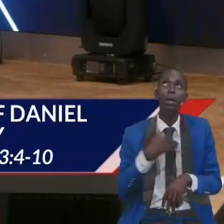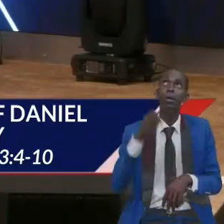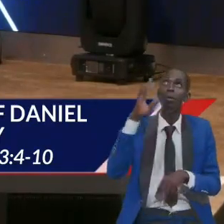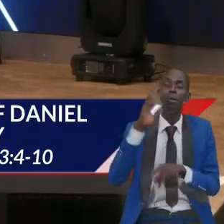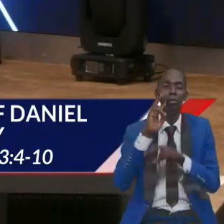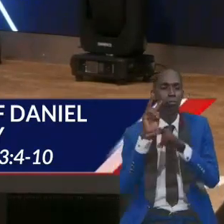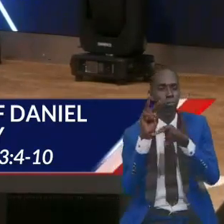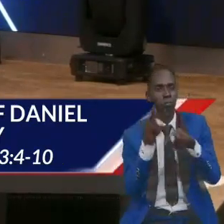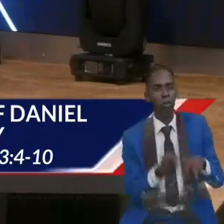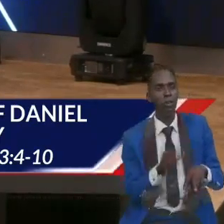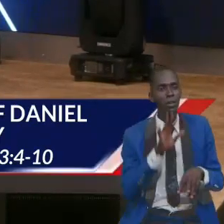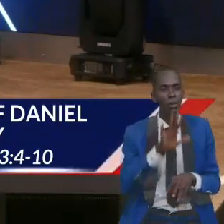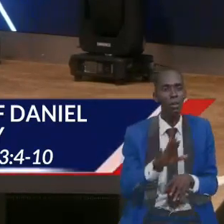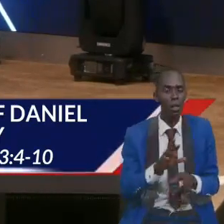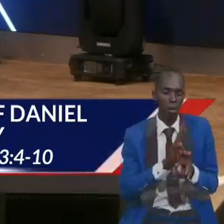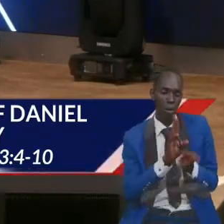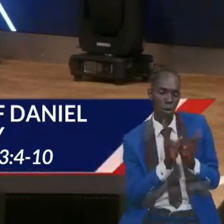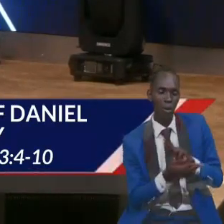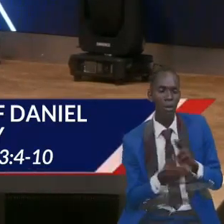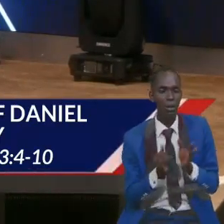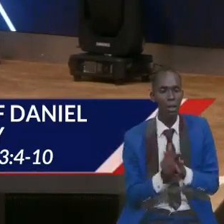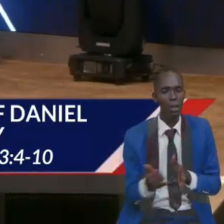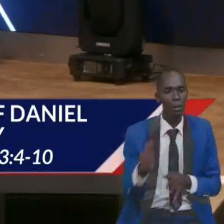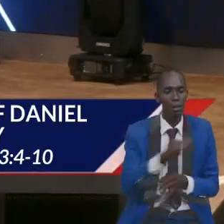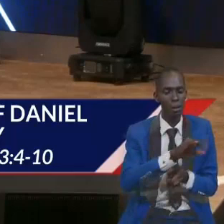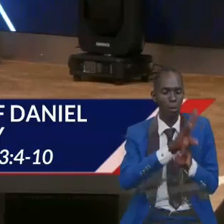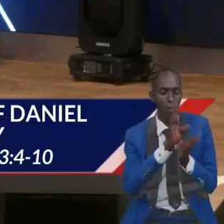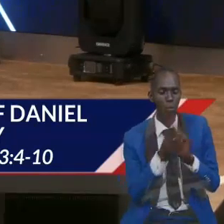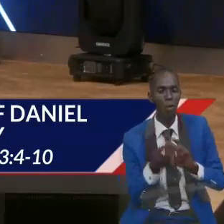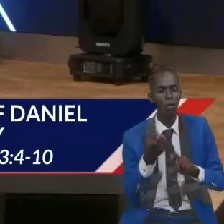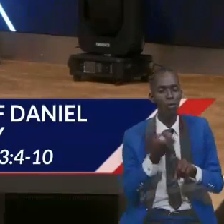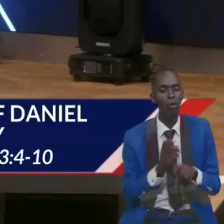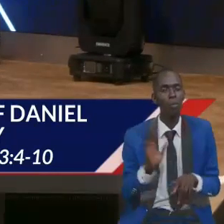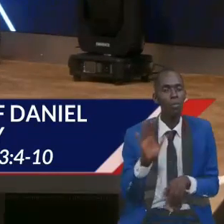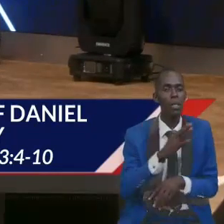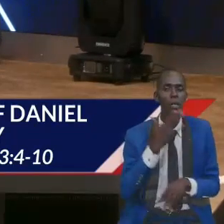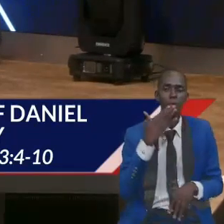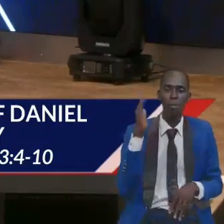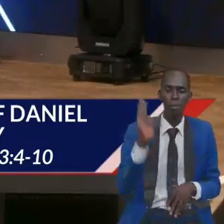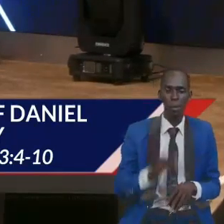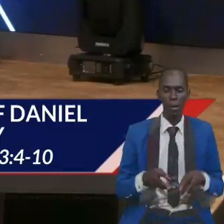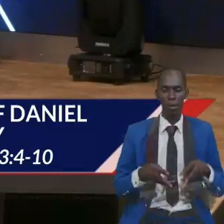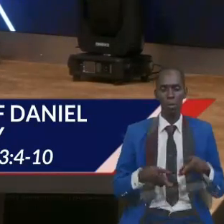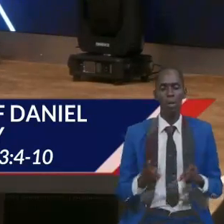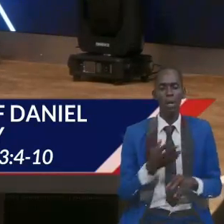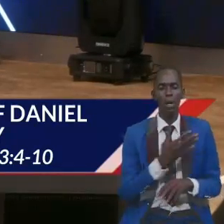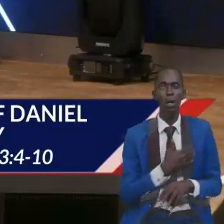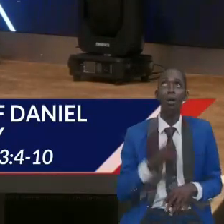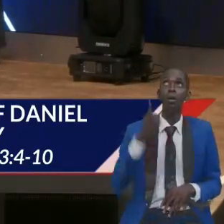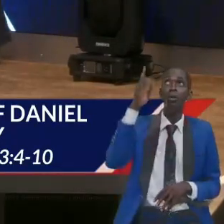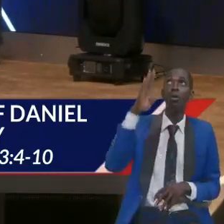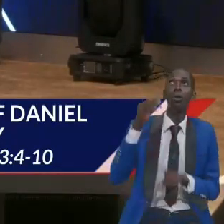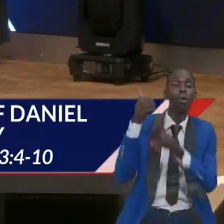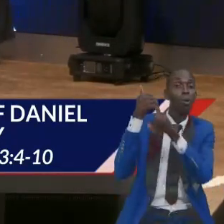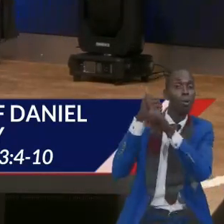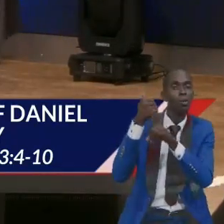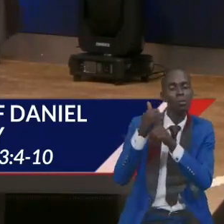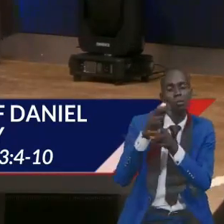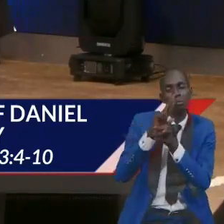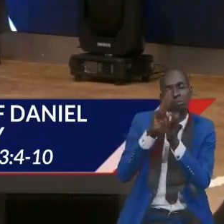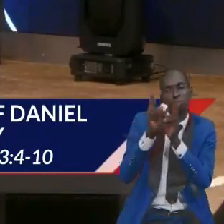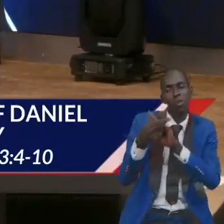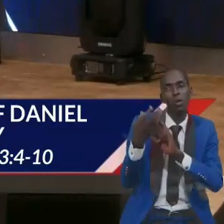they turned from their evil way, and God repented of the evil that